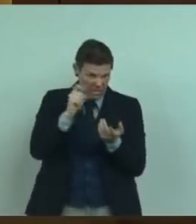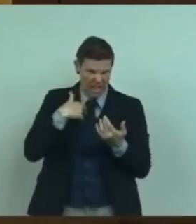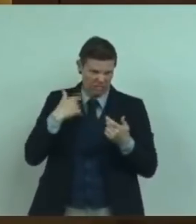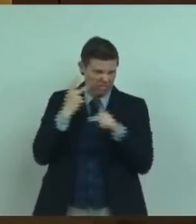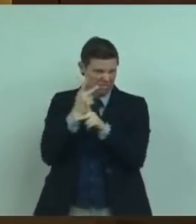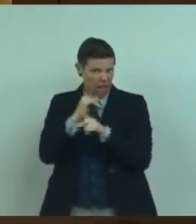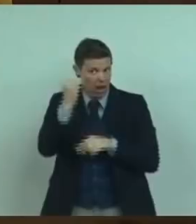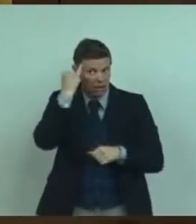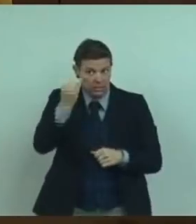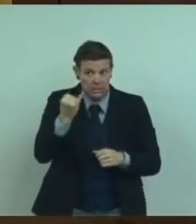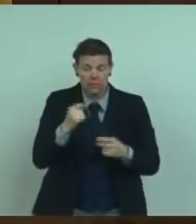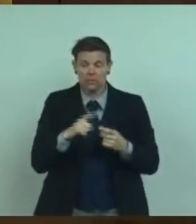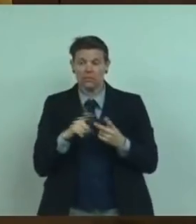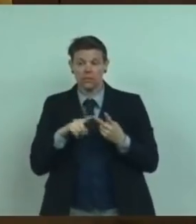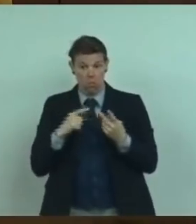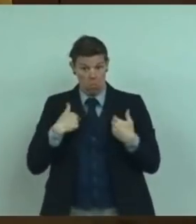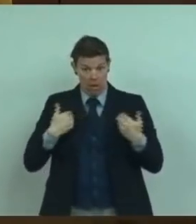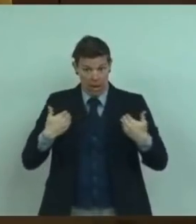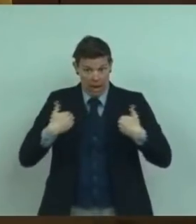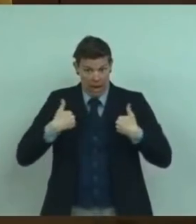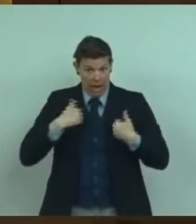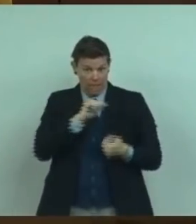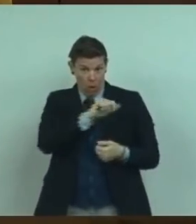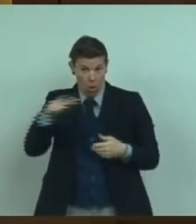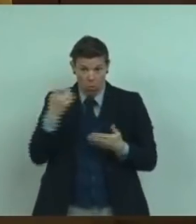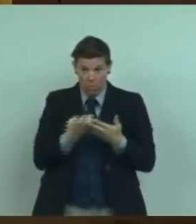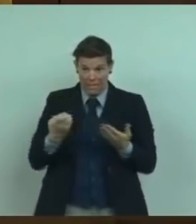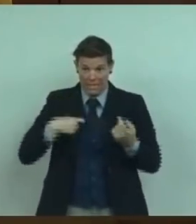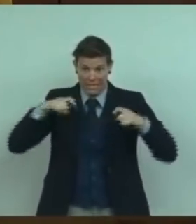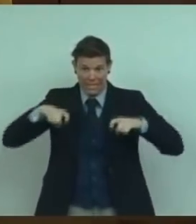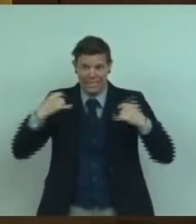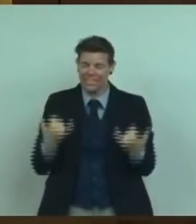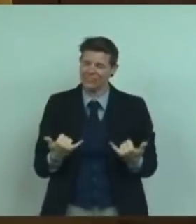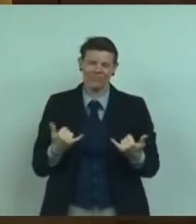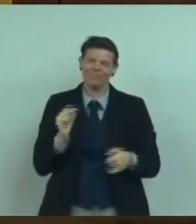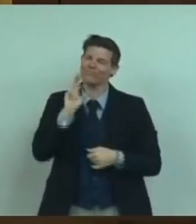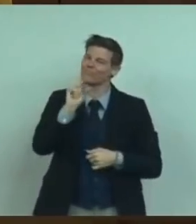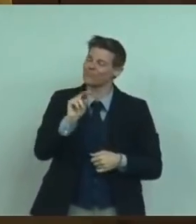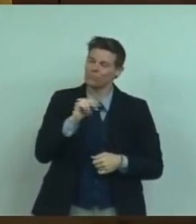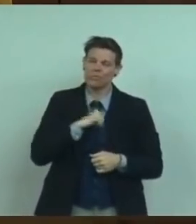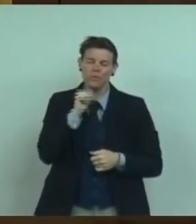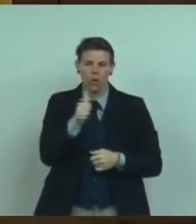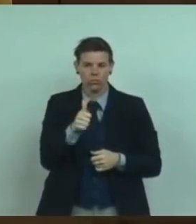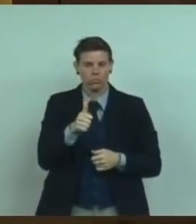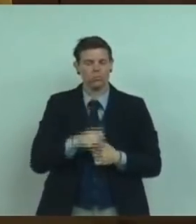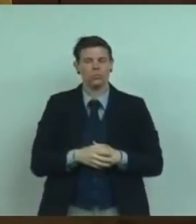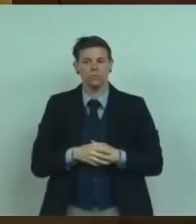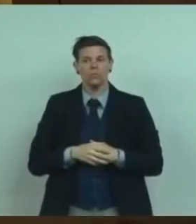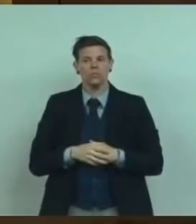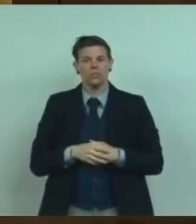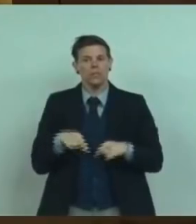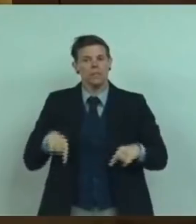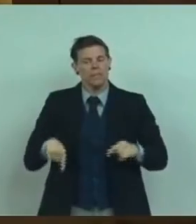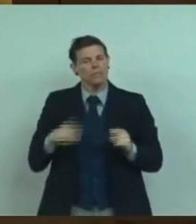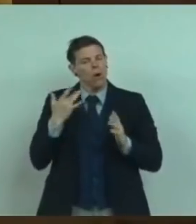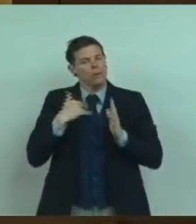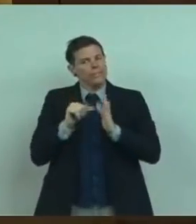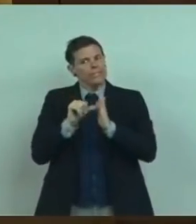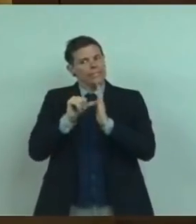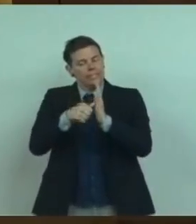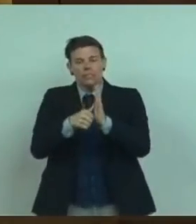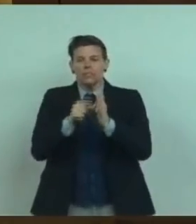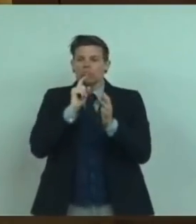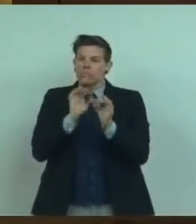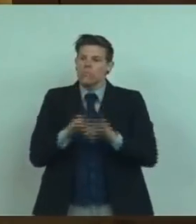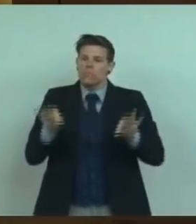don't. Which is why this messaging is so critical. That the fewer people who end up in the hospital, the